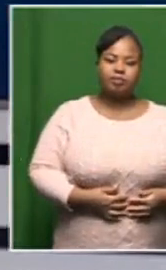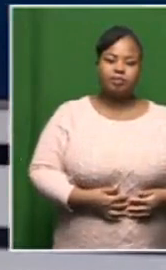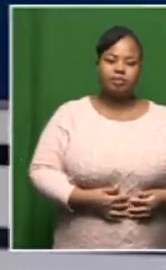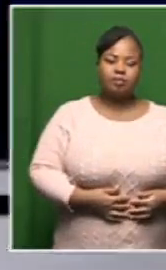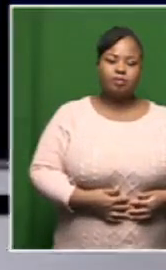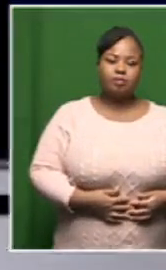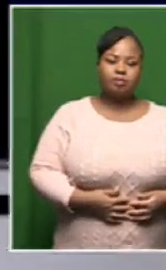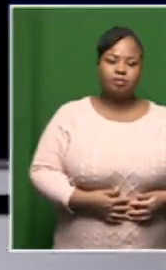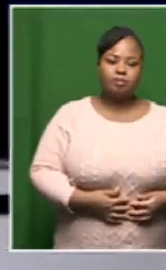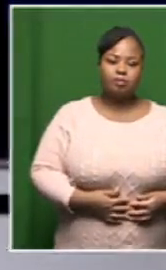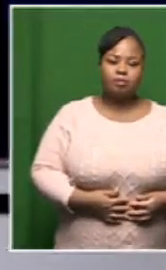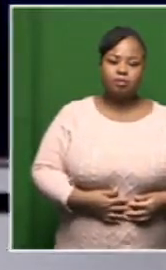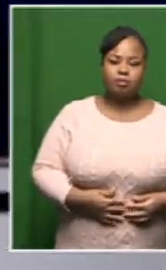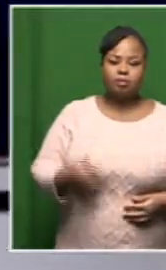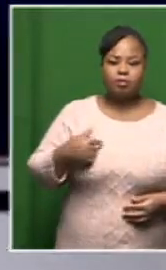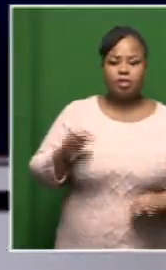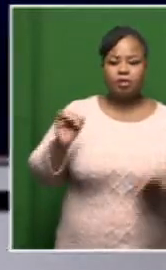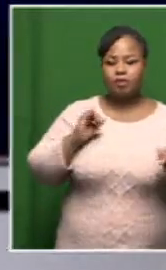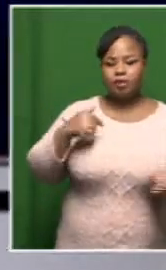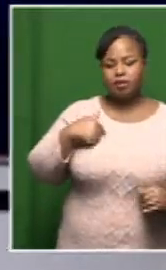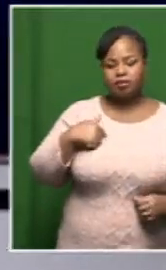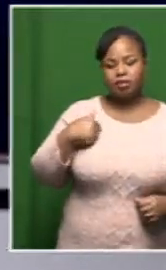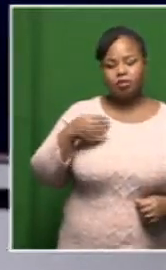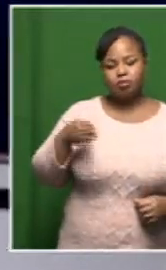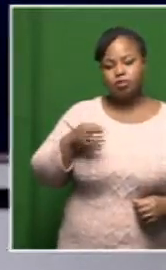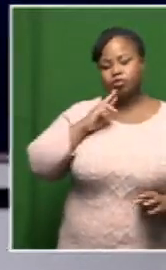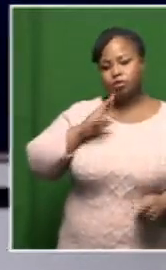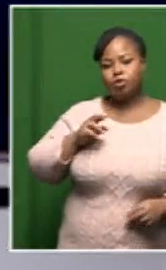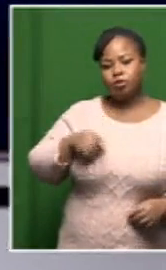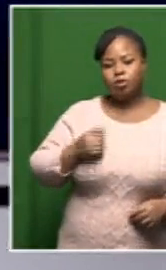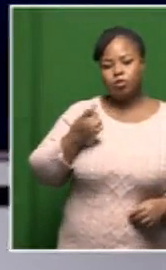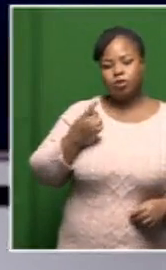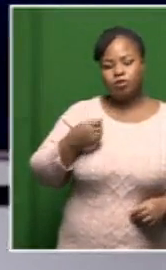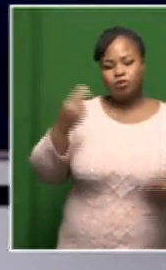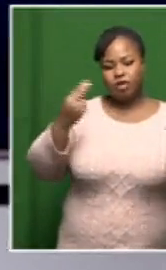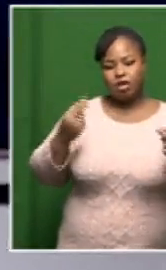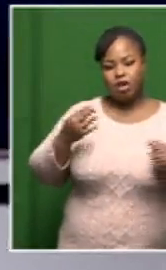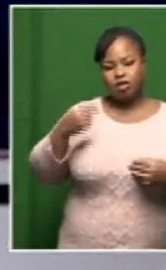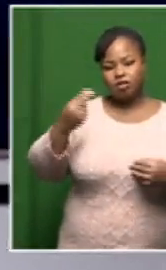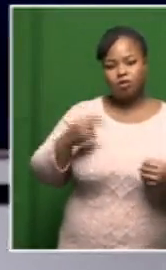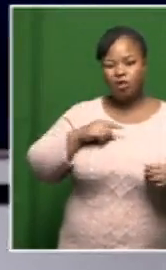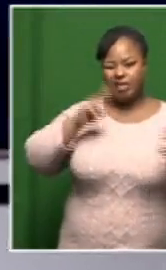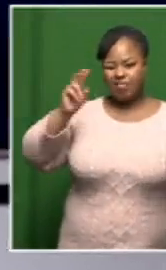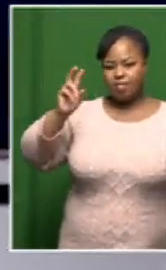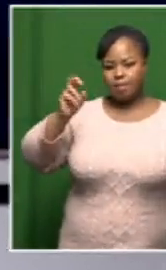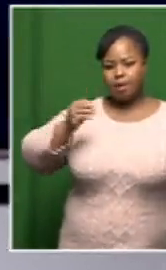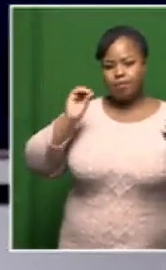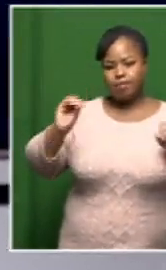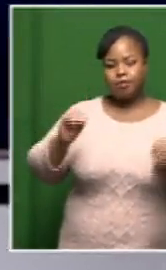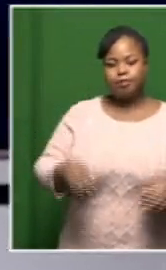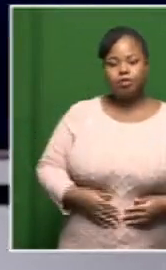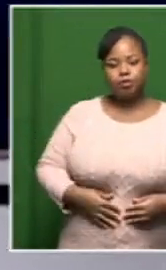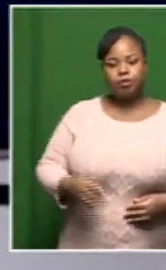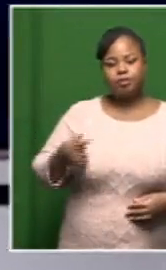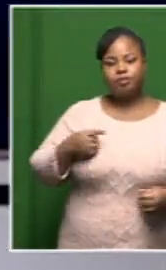like? I was actually invited to respond as one of the artists because there's a theme to it. The artists